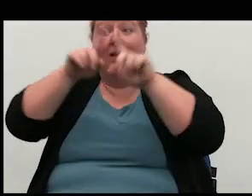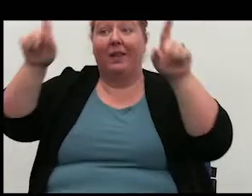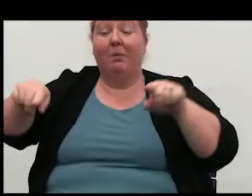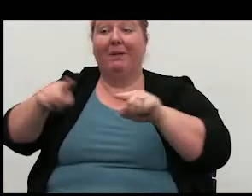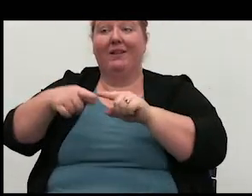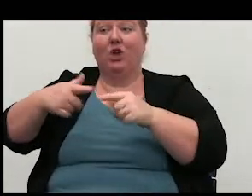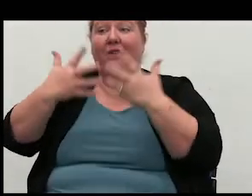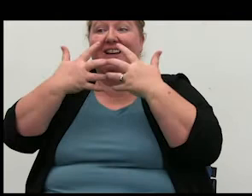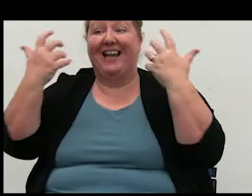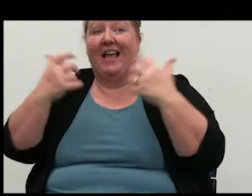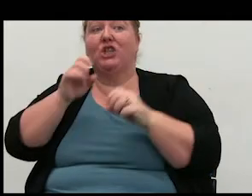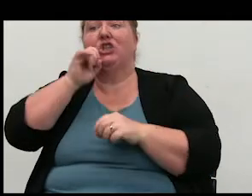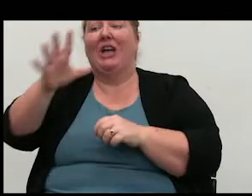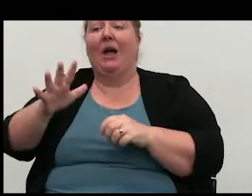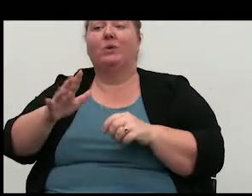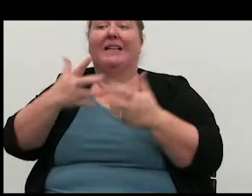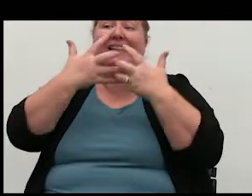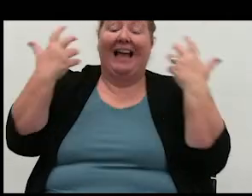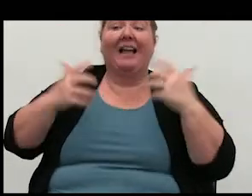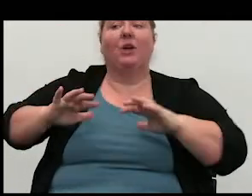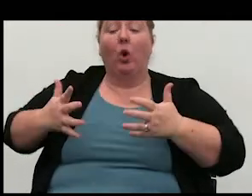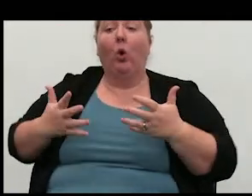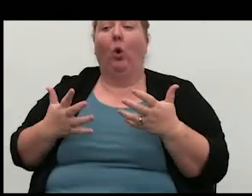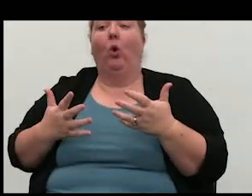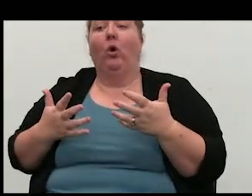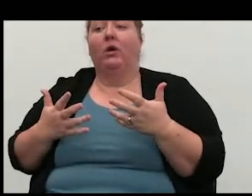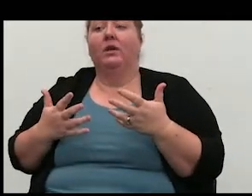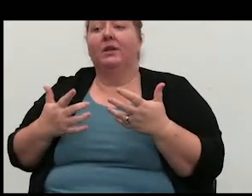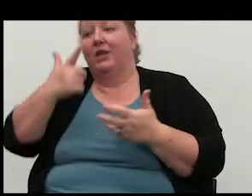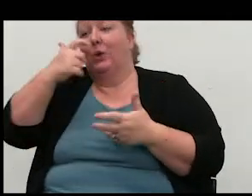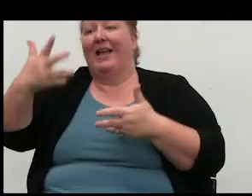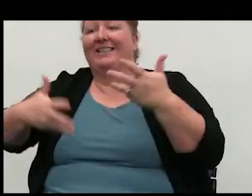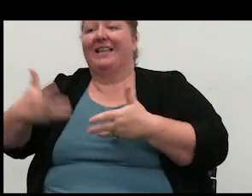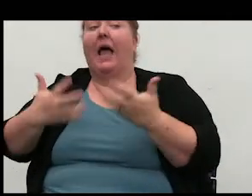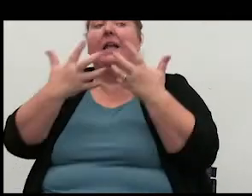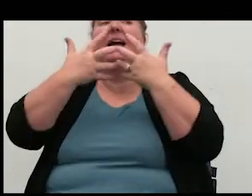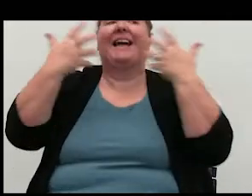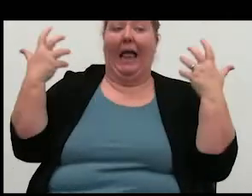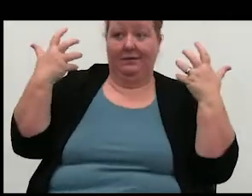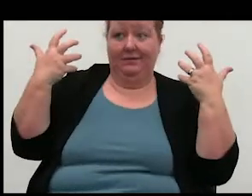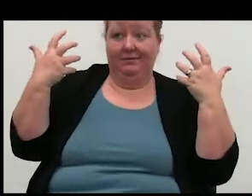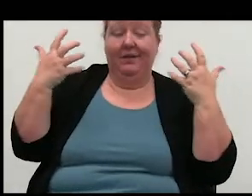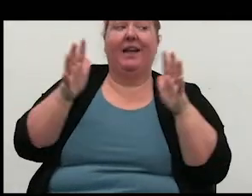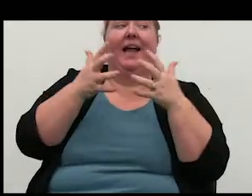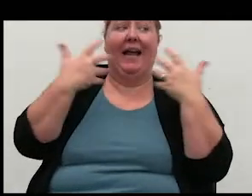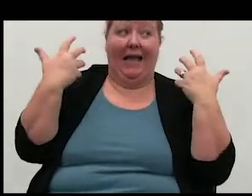cat, I want you to shout cat, or do the sign for cat, which is,